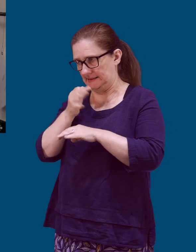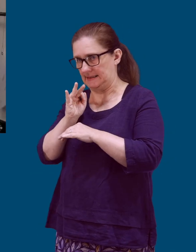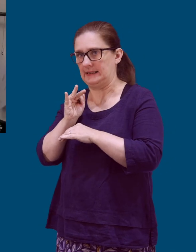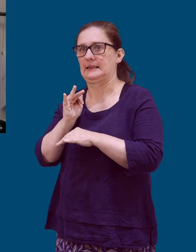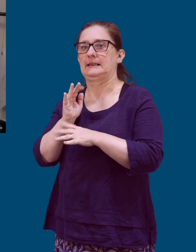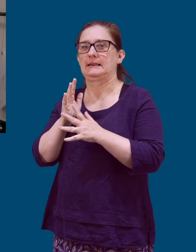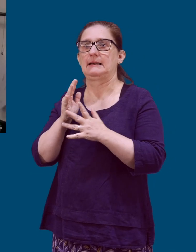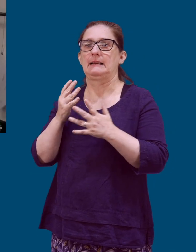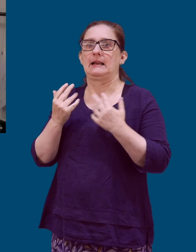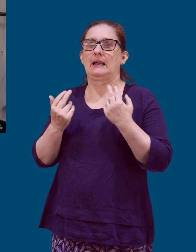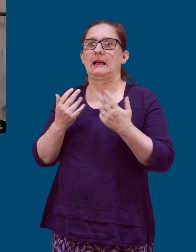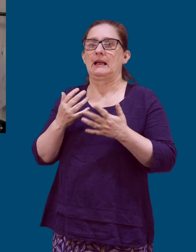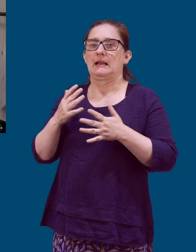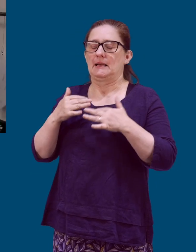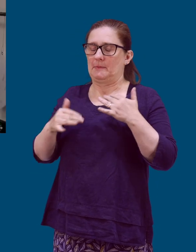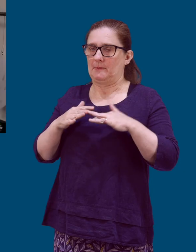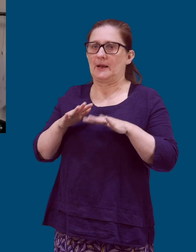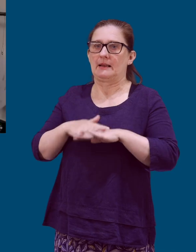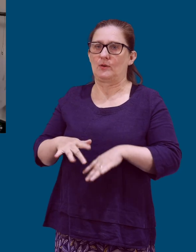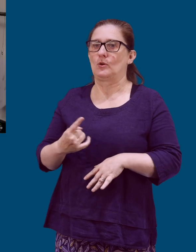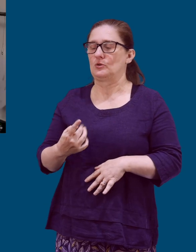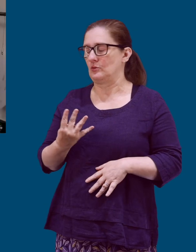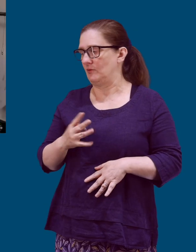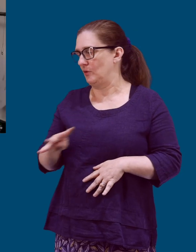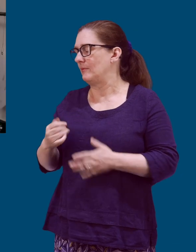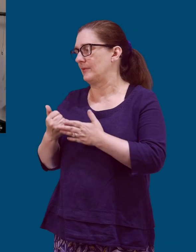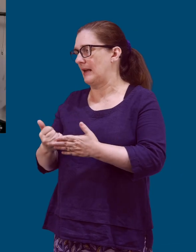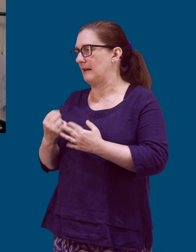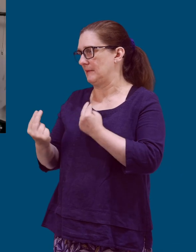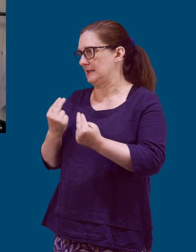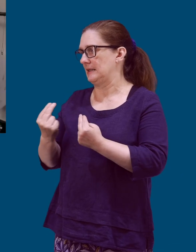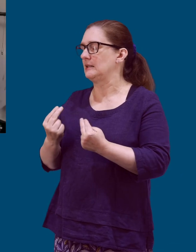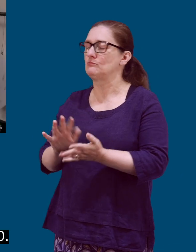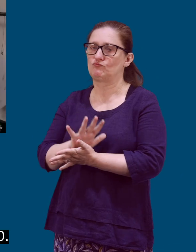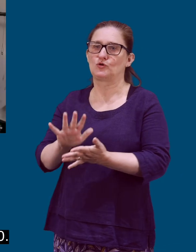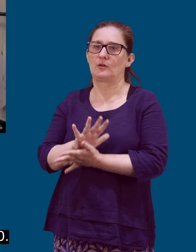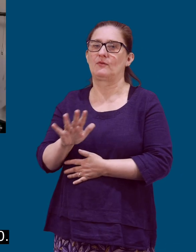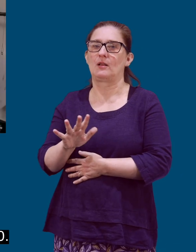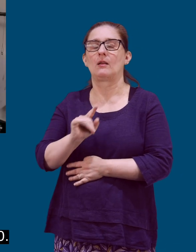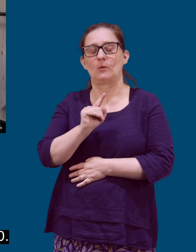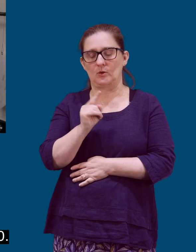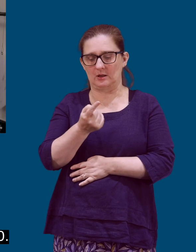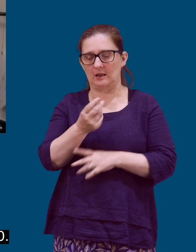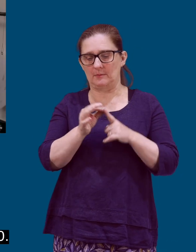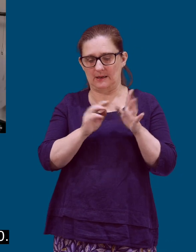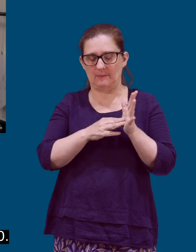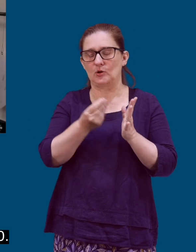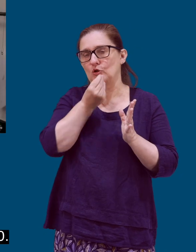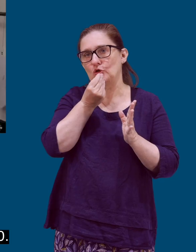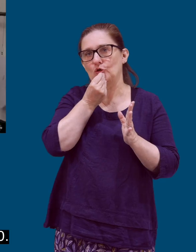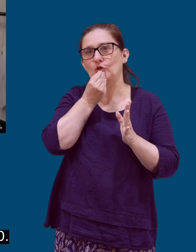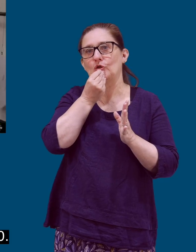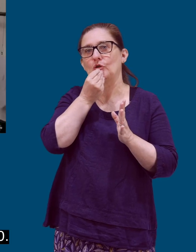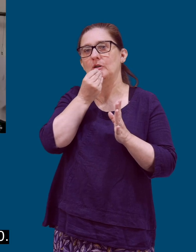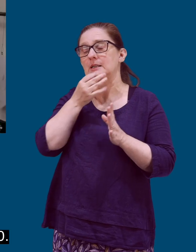painkillers. Pain? Yes, level 1 to 4. Help make tea, joyful. 1 p.m. lunch.